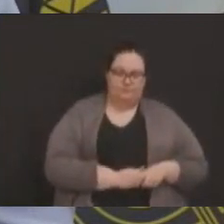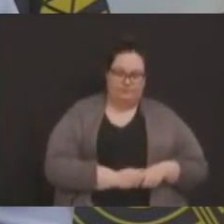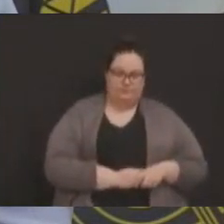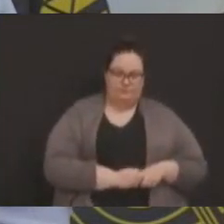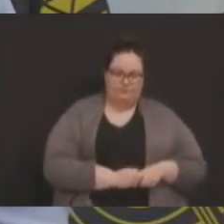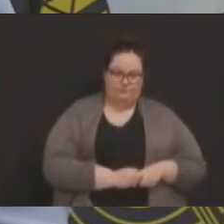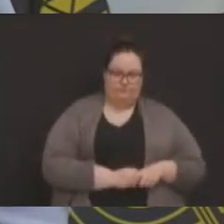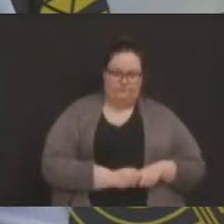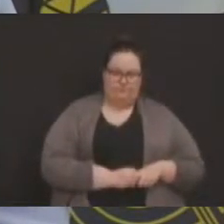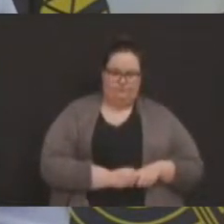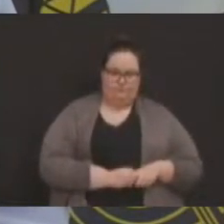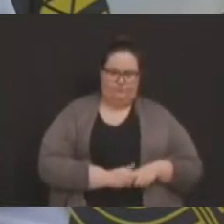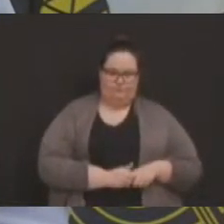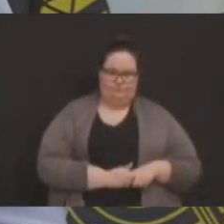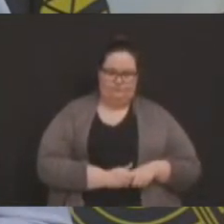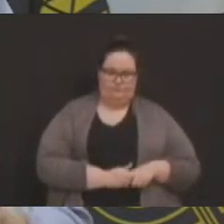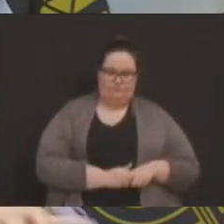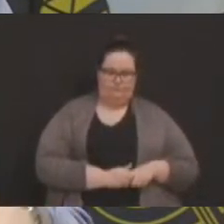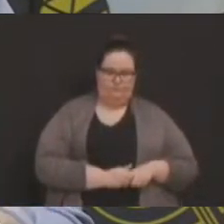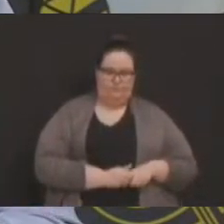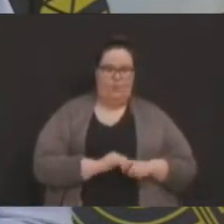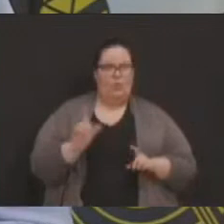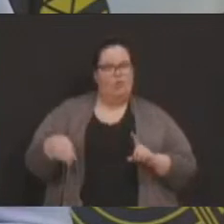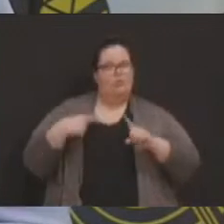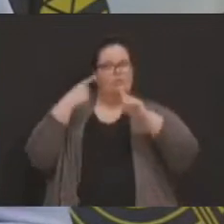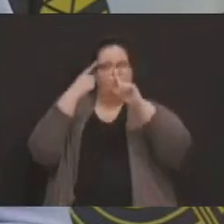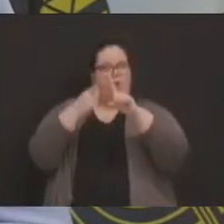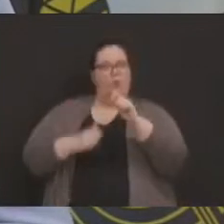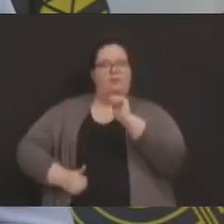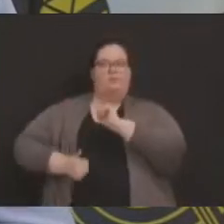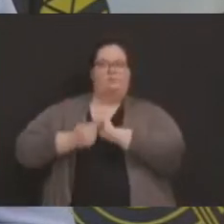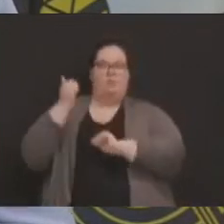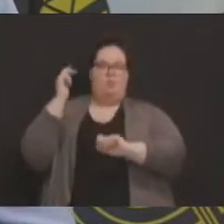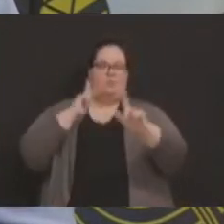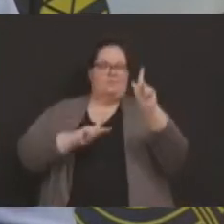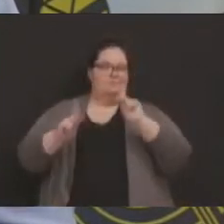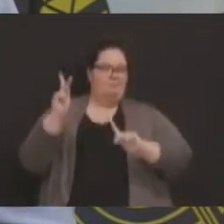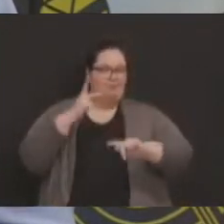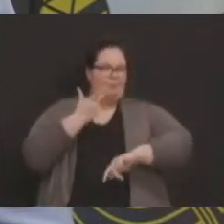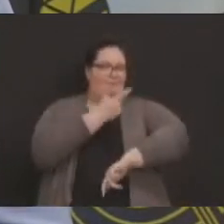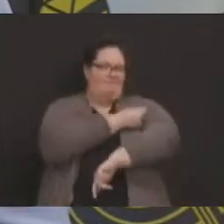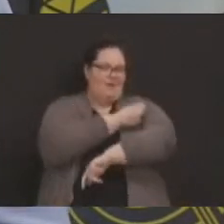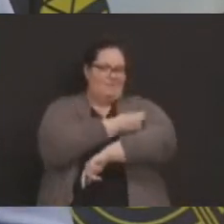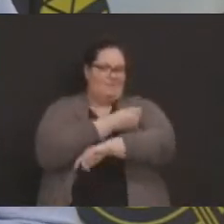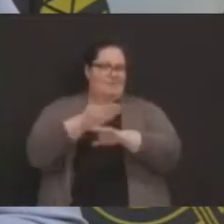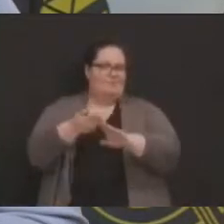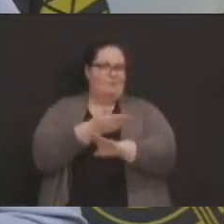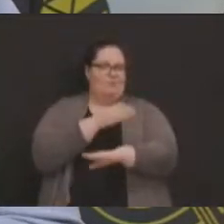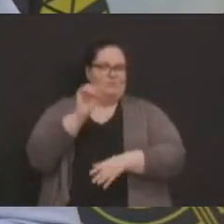many months from now. And whether it's the 2 mRNA vaccines that allows us to